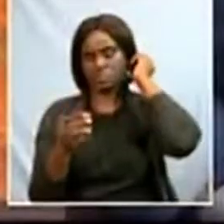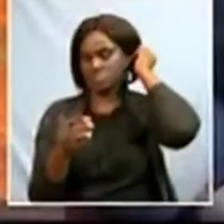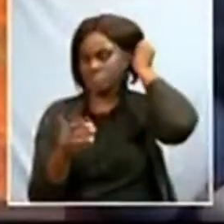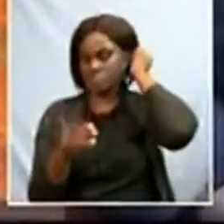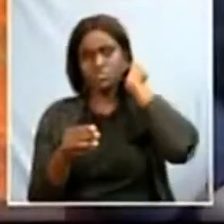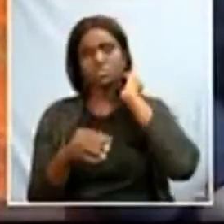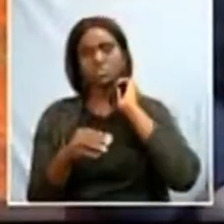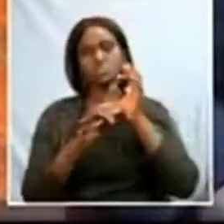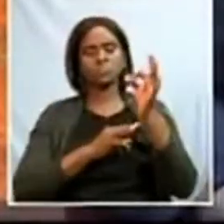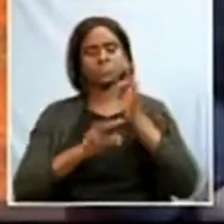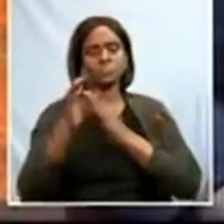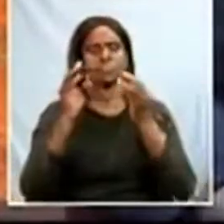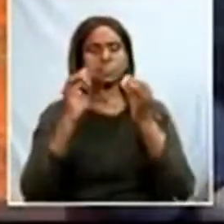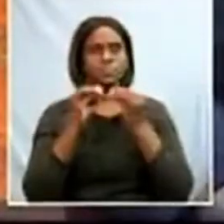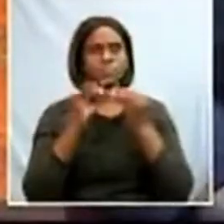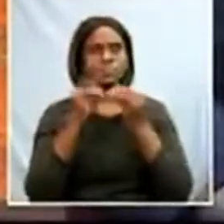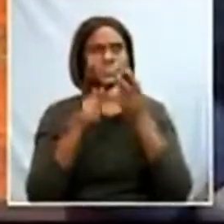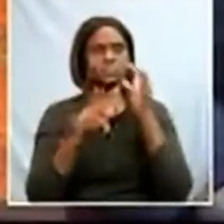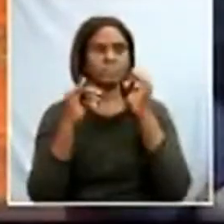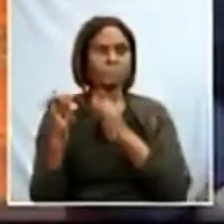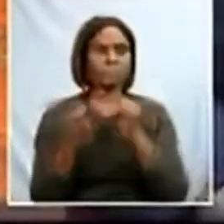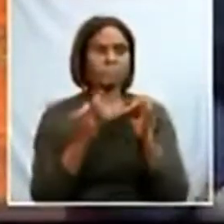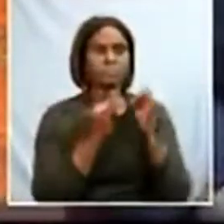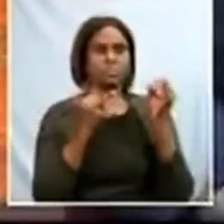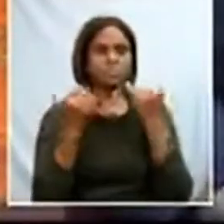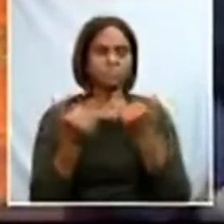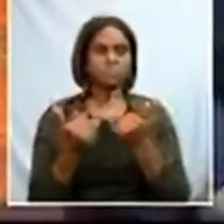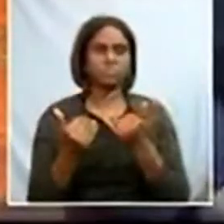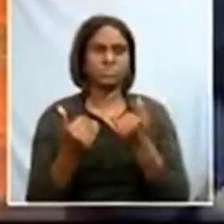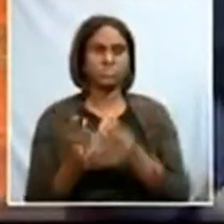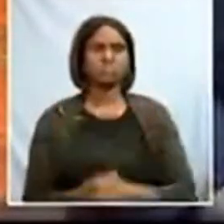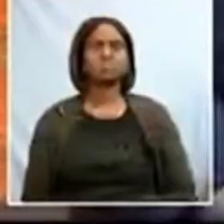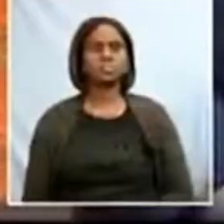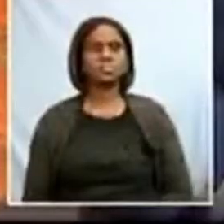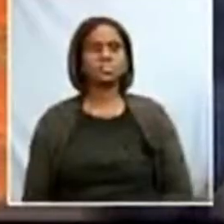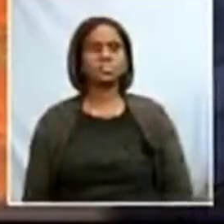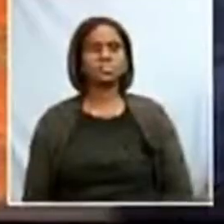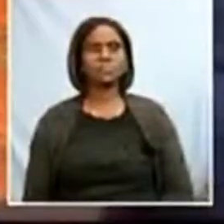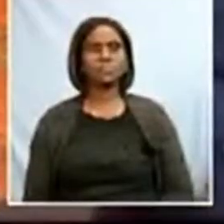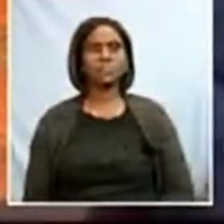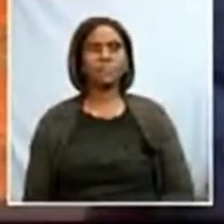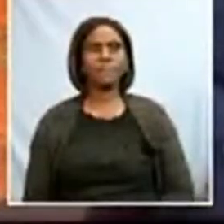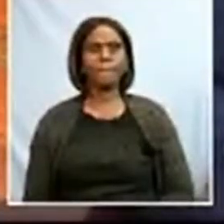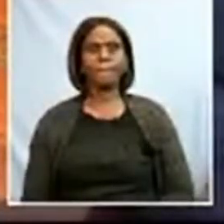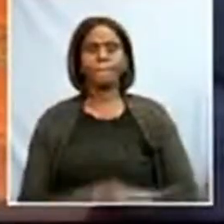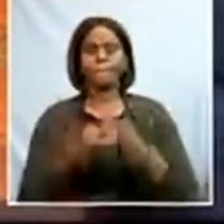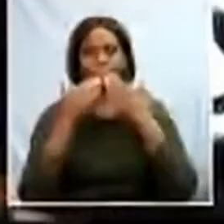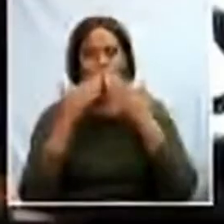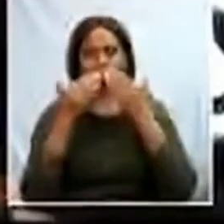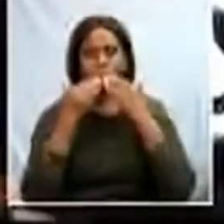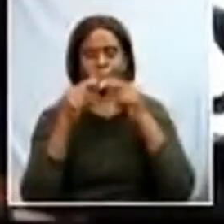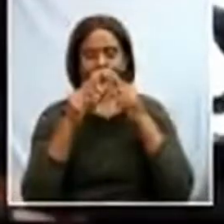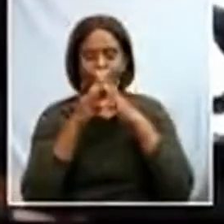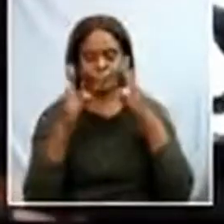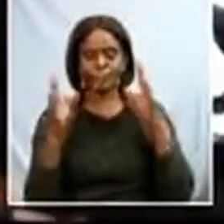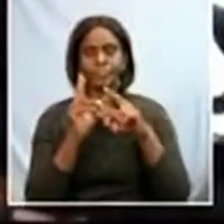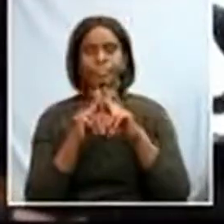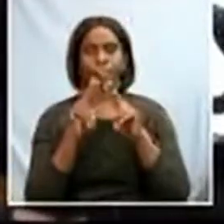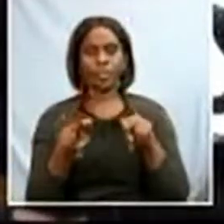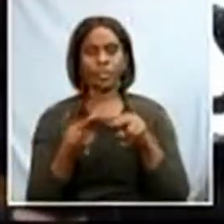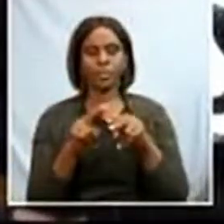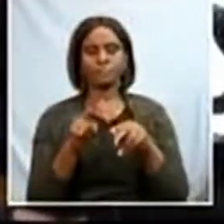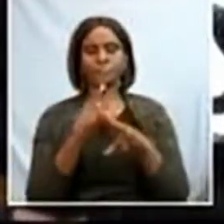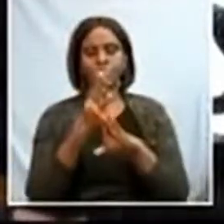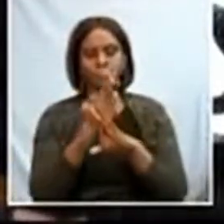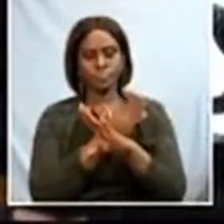what strategies that are being implemented currently. Director Planning. Thank you very much, Chair. Earlier